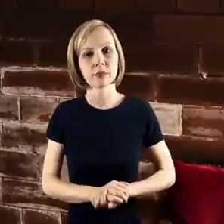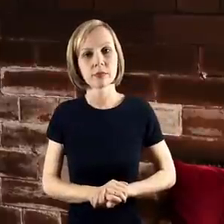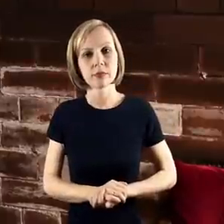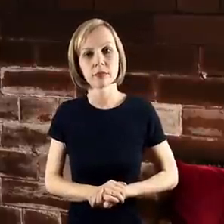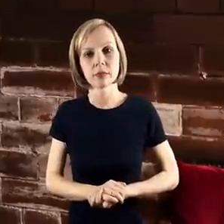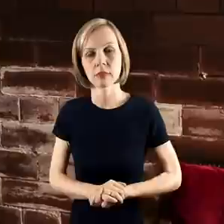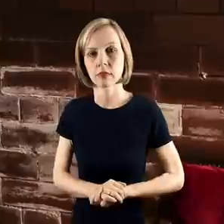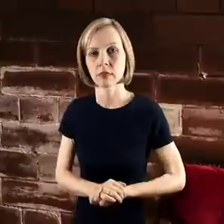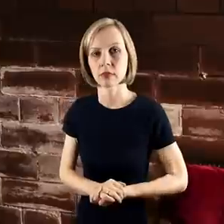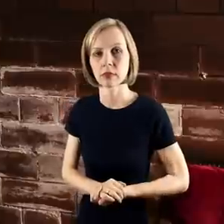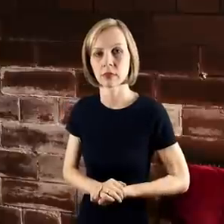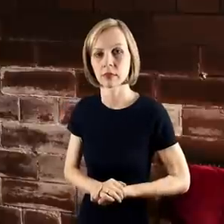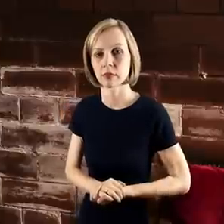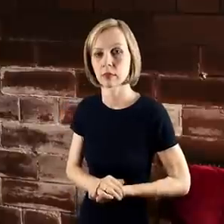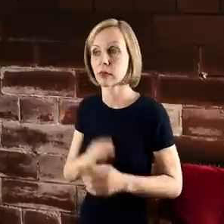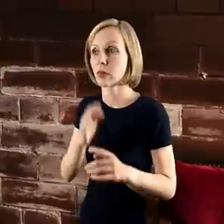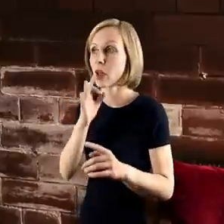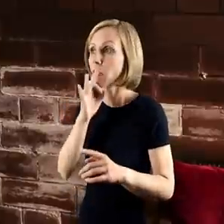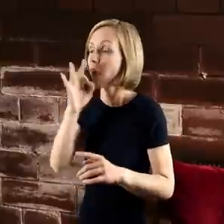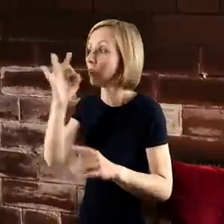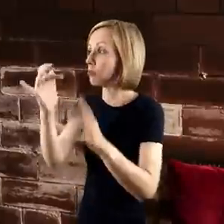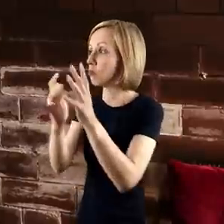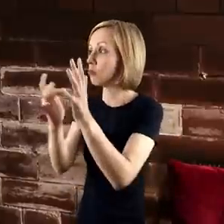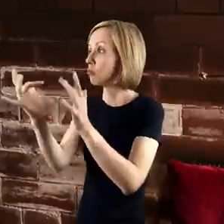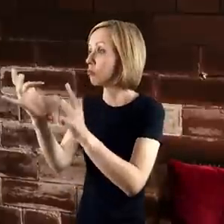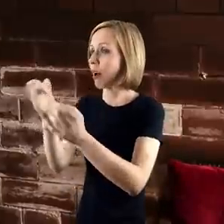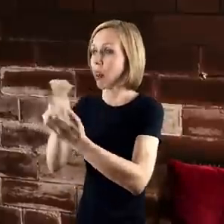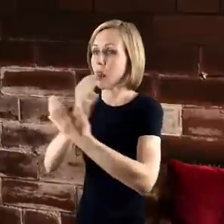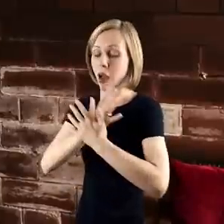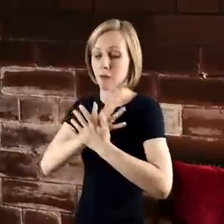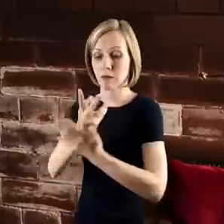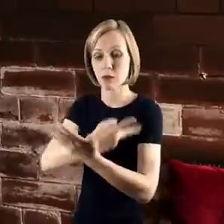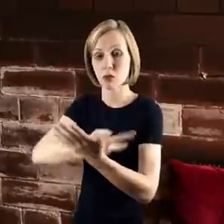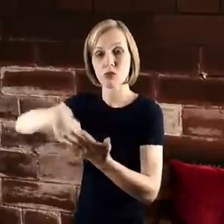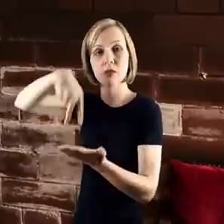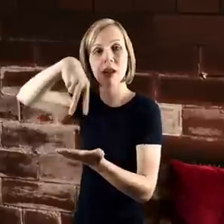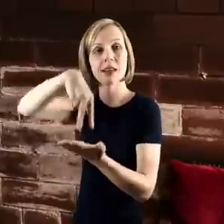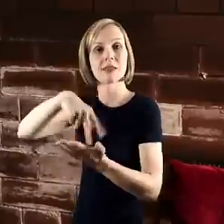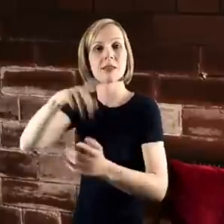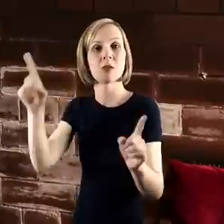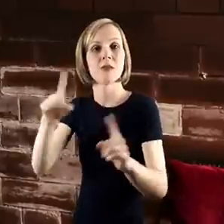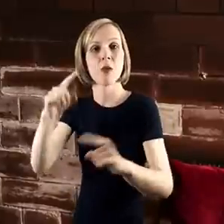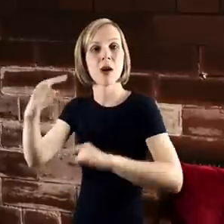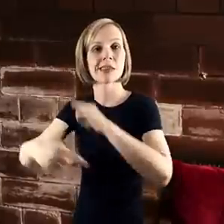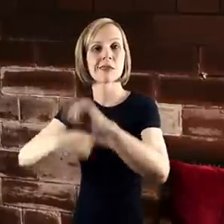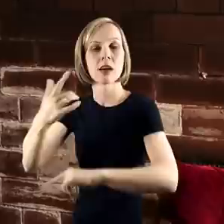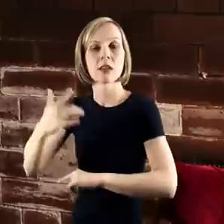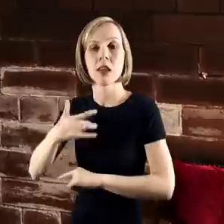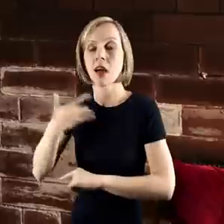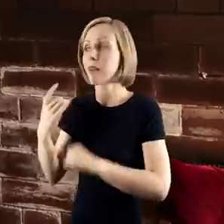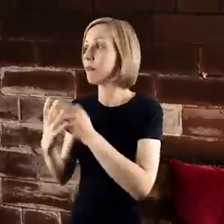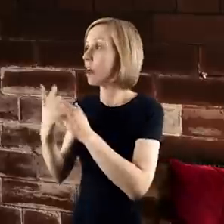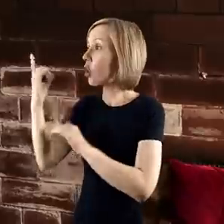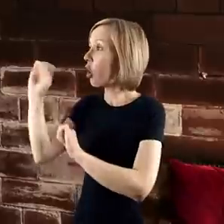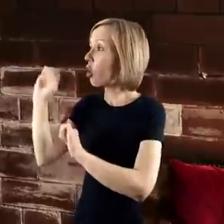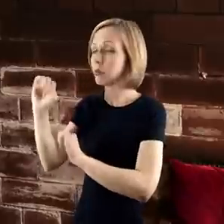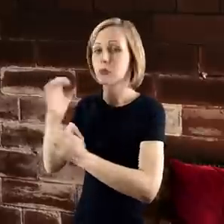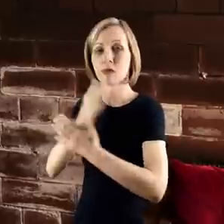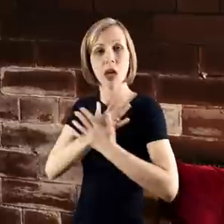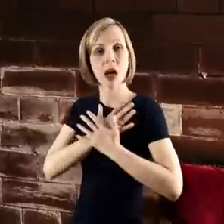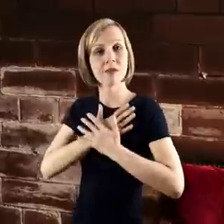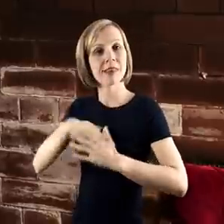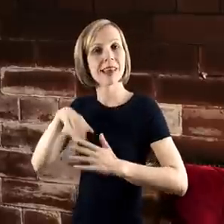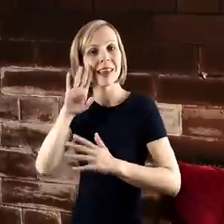We ask that the love of Christ raise them to eternal life. God of love, hear our